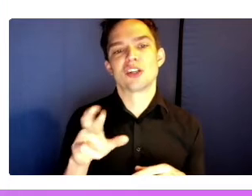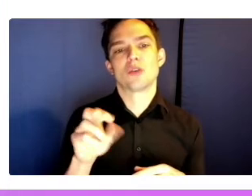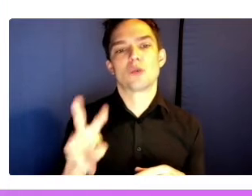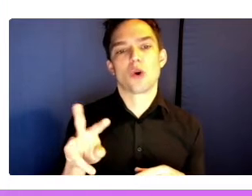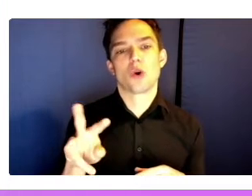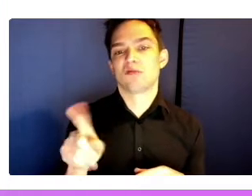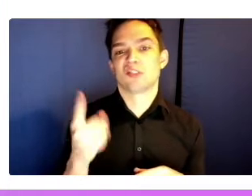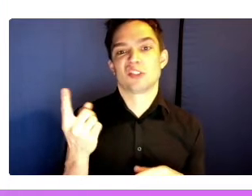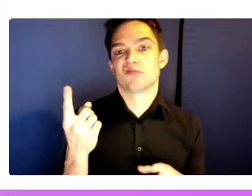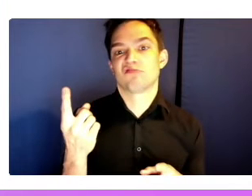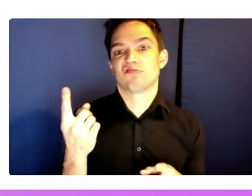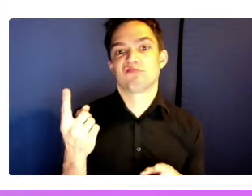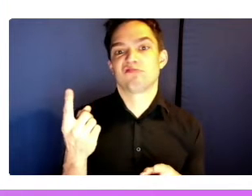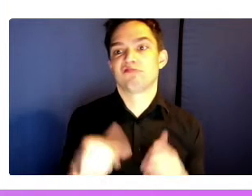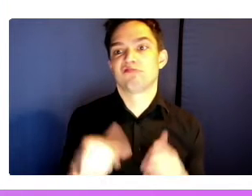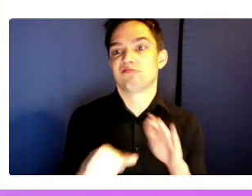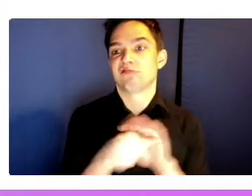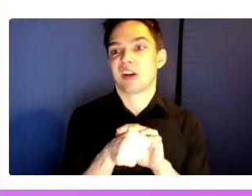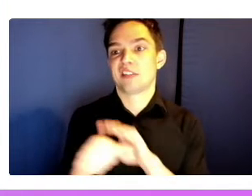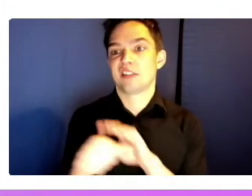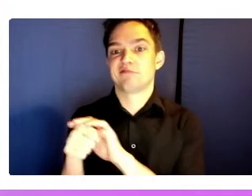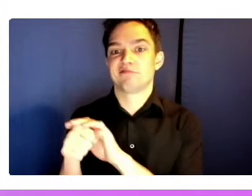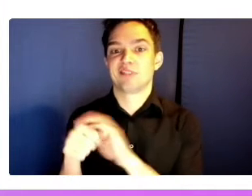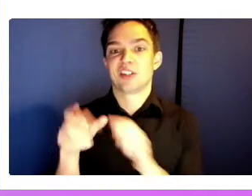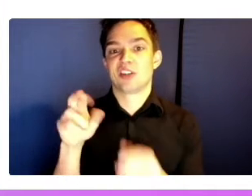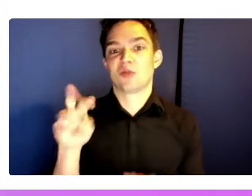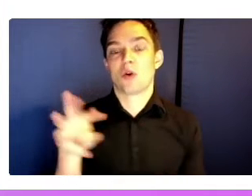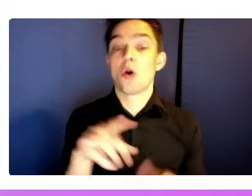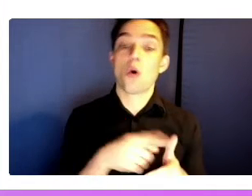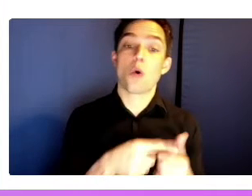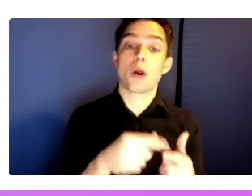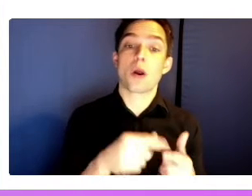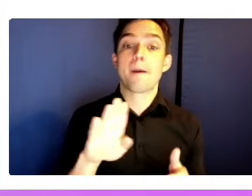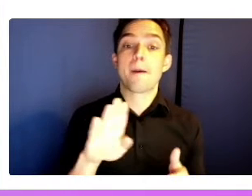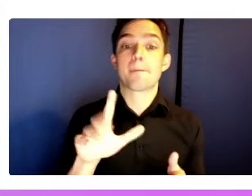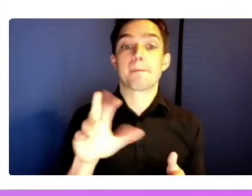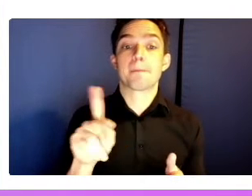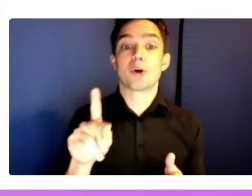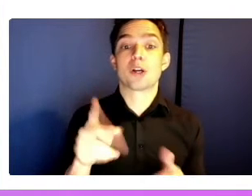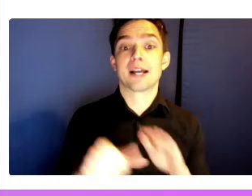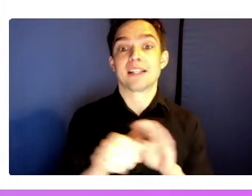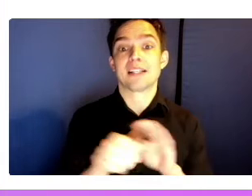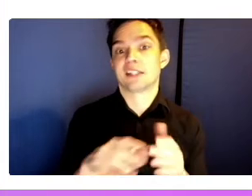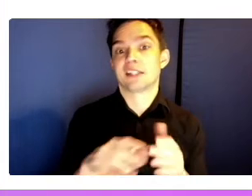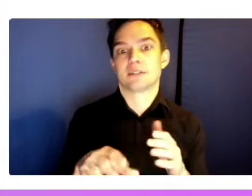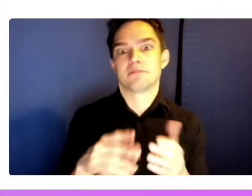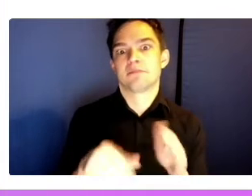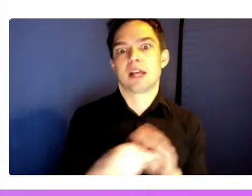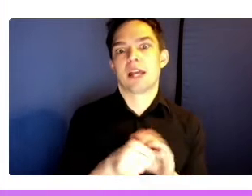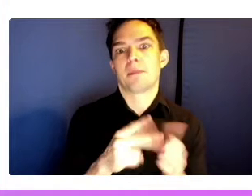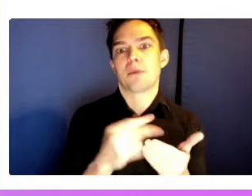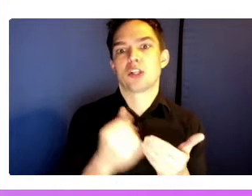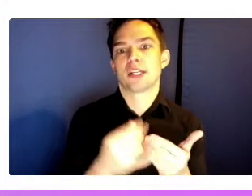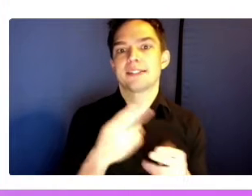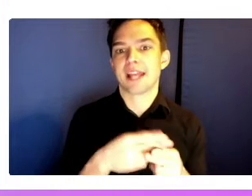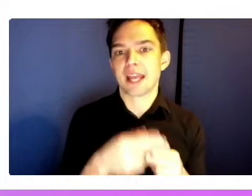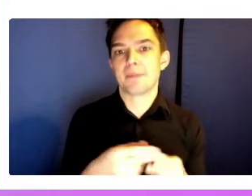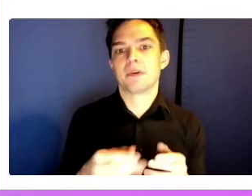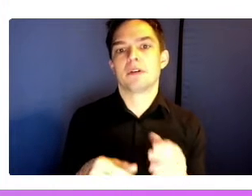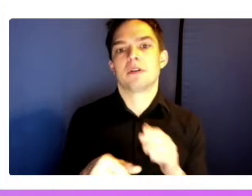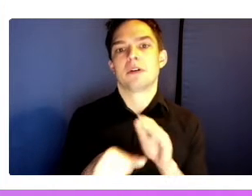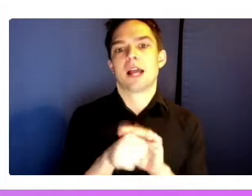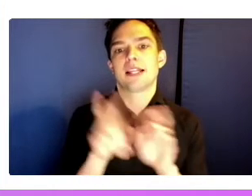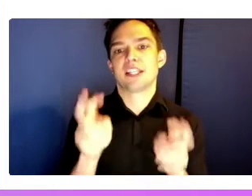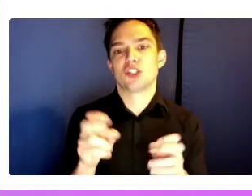and just hide each row, or we can do bulk hiding. Like let's go through and hide the project name. Let's go hide the